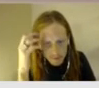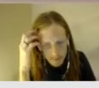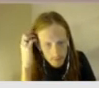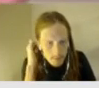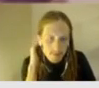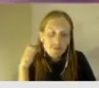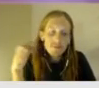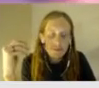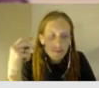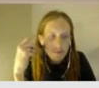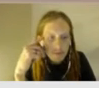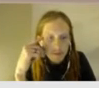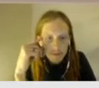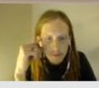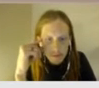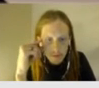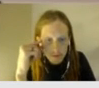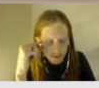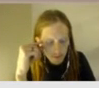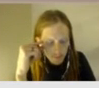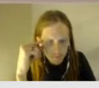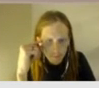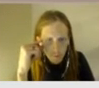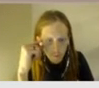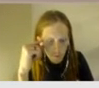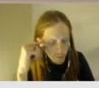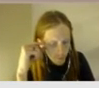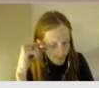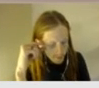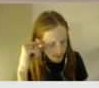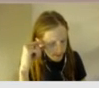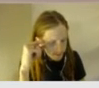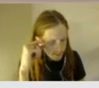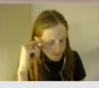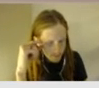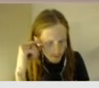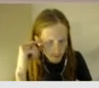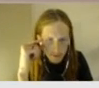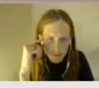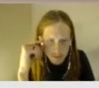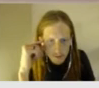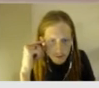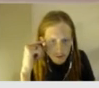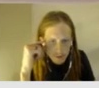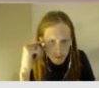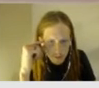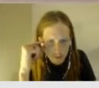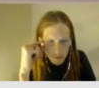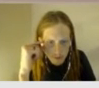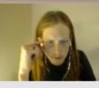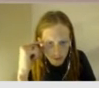city, but, you know, I like going to rough parts of town and dealing with supposedly rough people. I mean, and I've had guns pulled